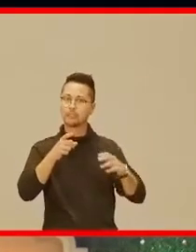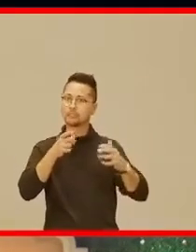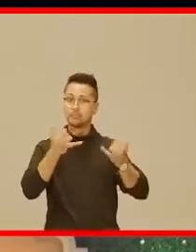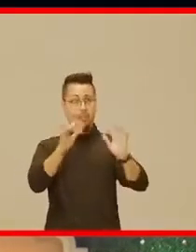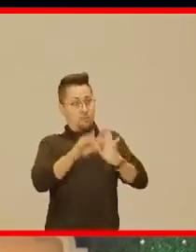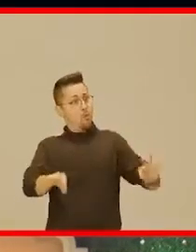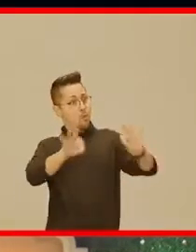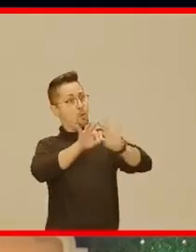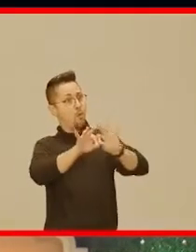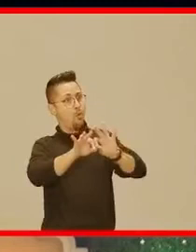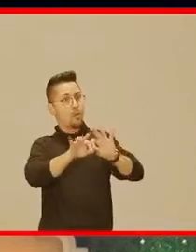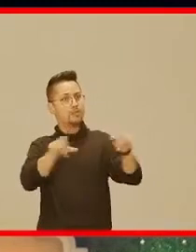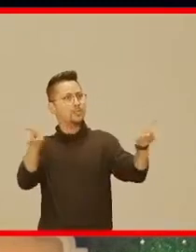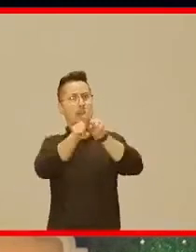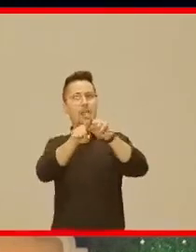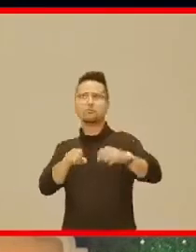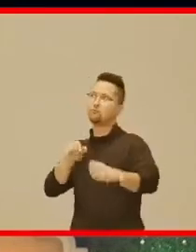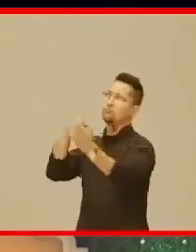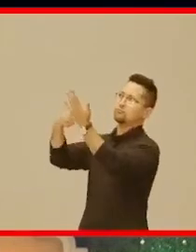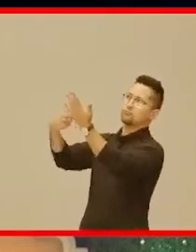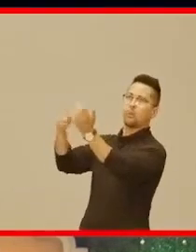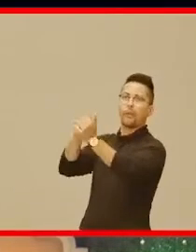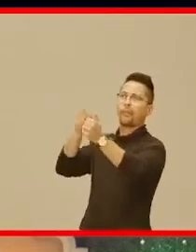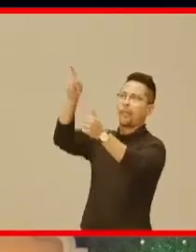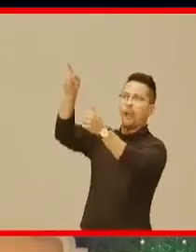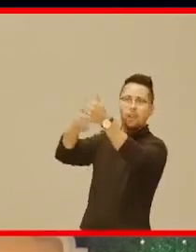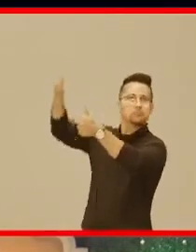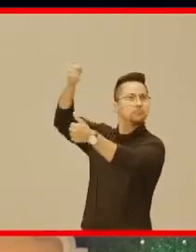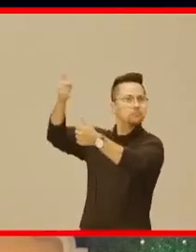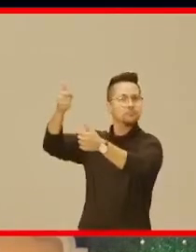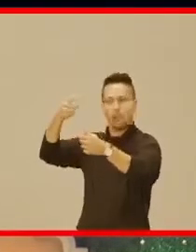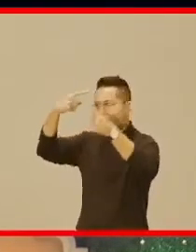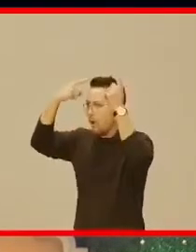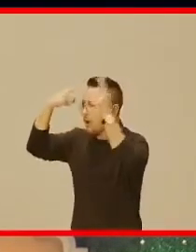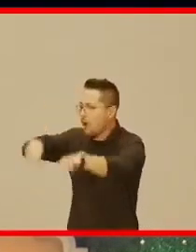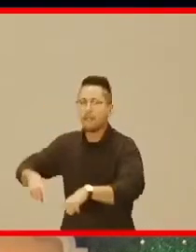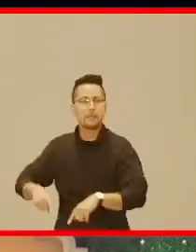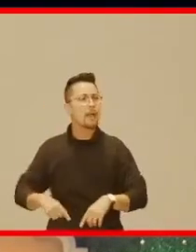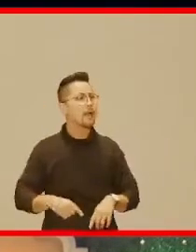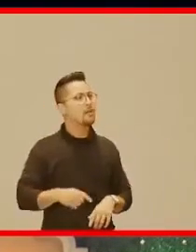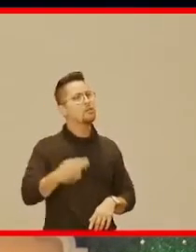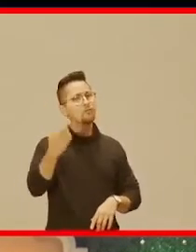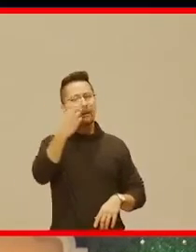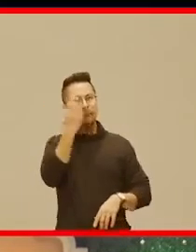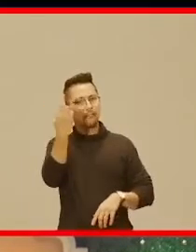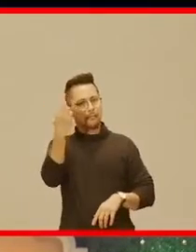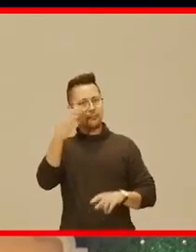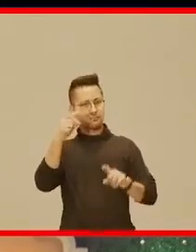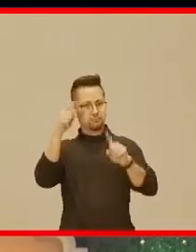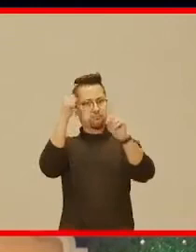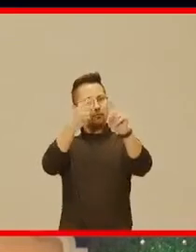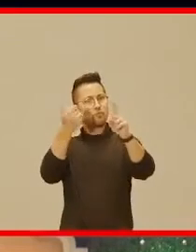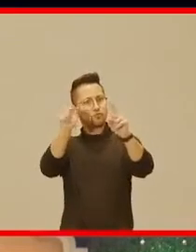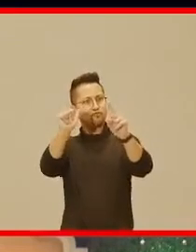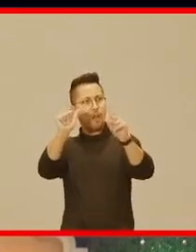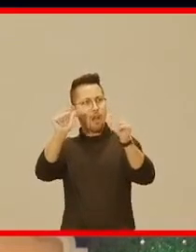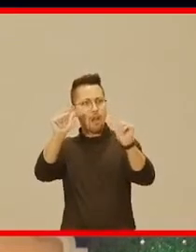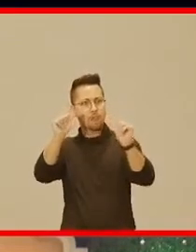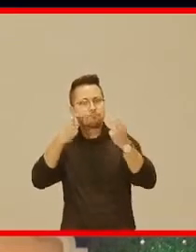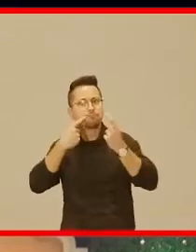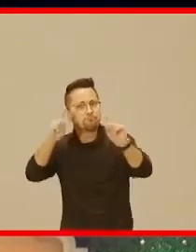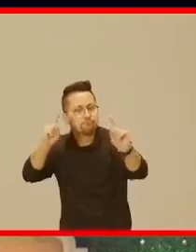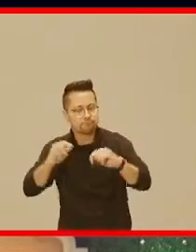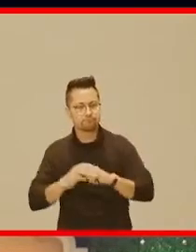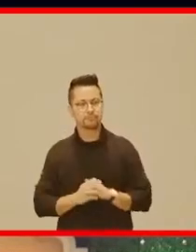does agree with you, right? I mean, because at the end of the day, if it's something that we're trying to move forward, so that may be true,